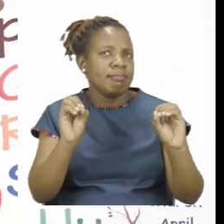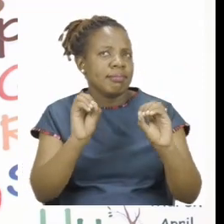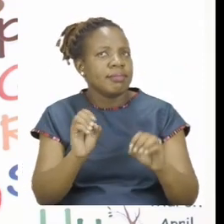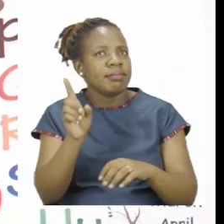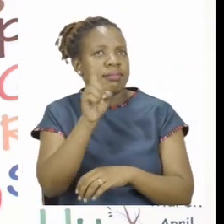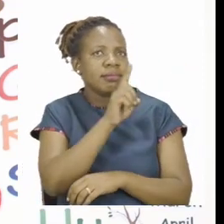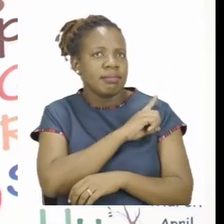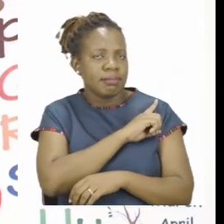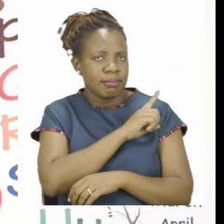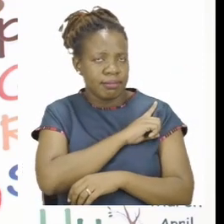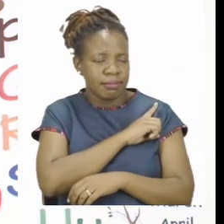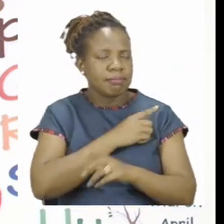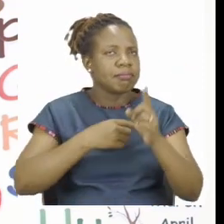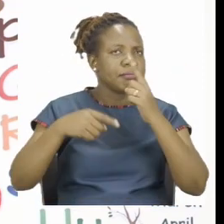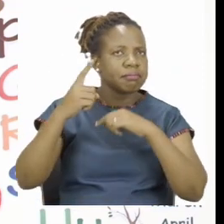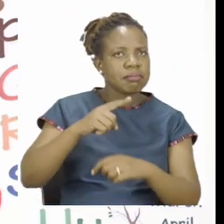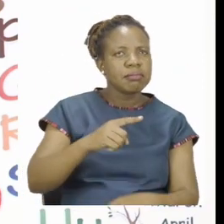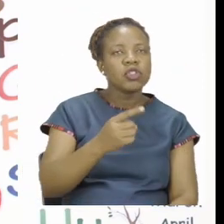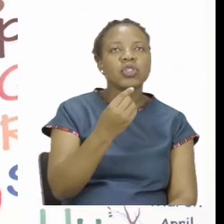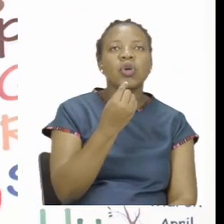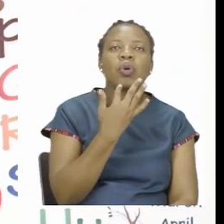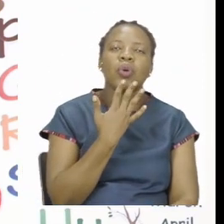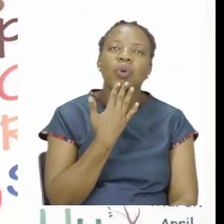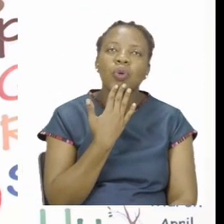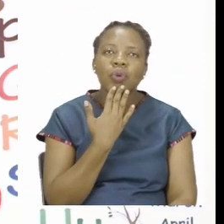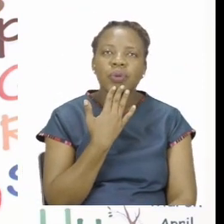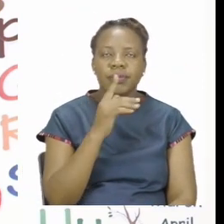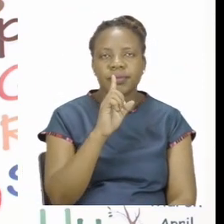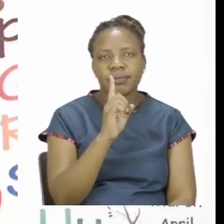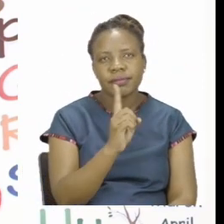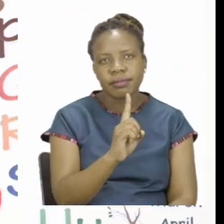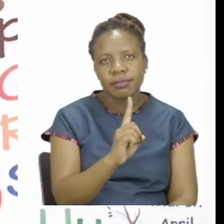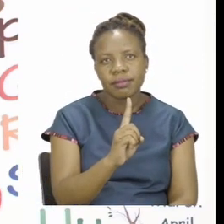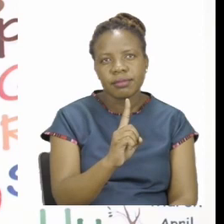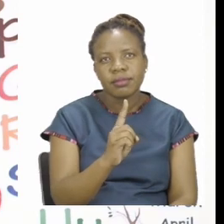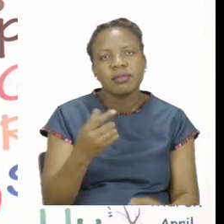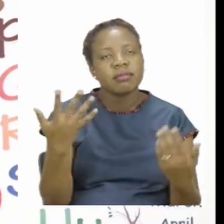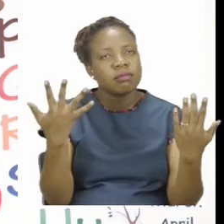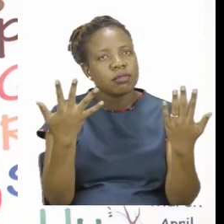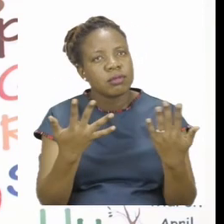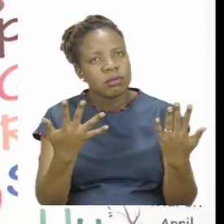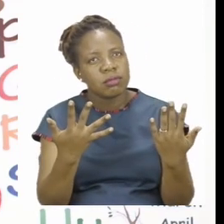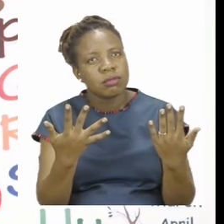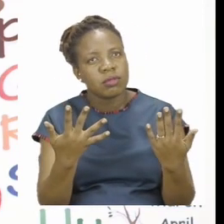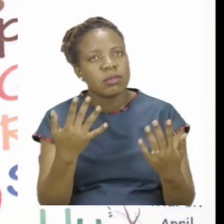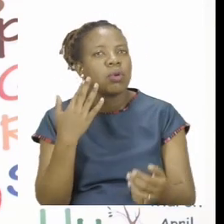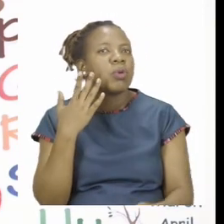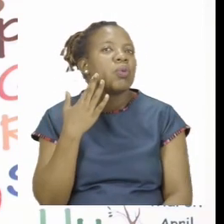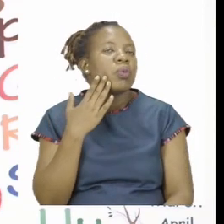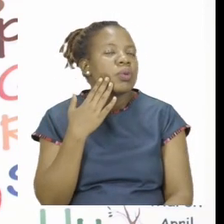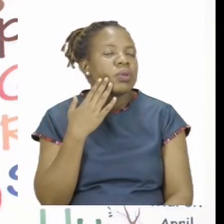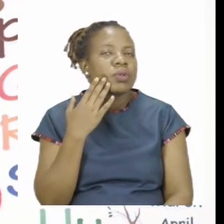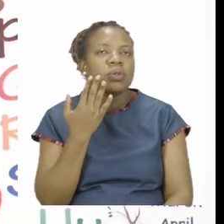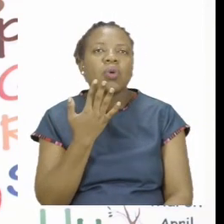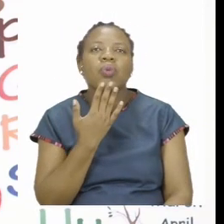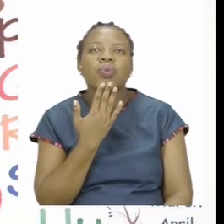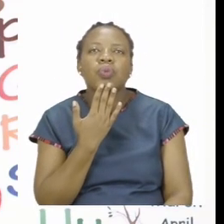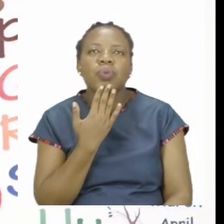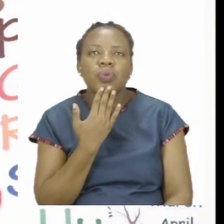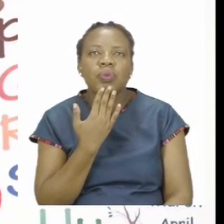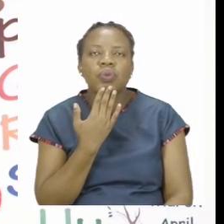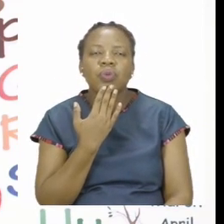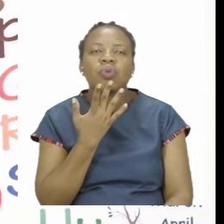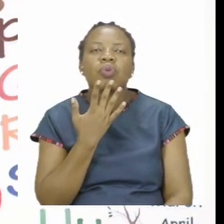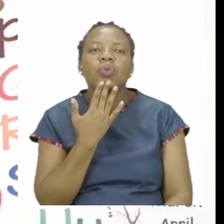Who, what, where, when, whom, whose, which,